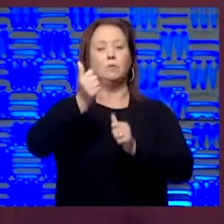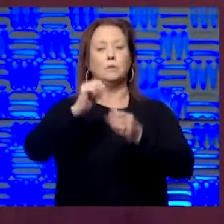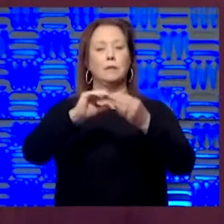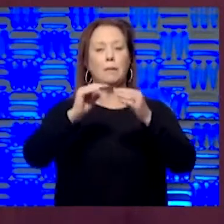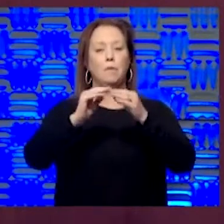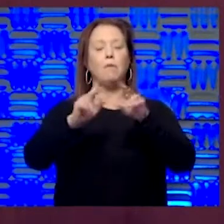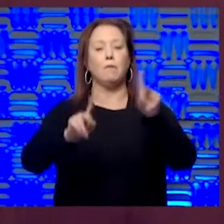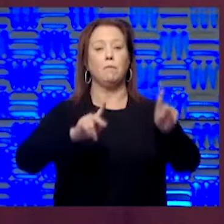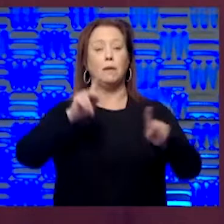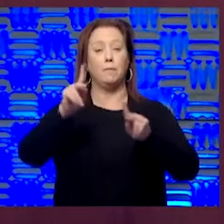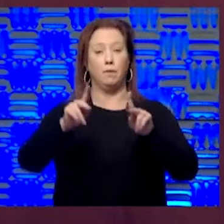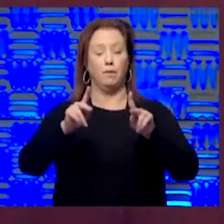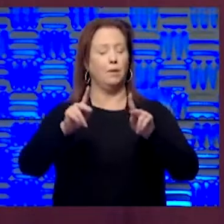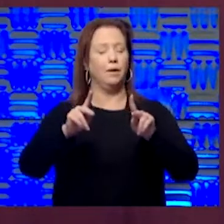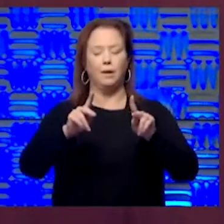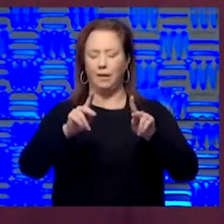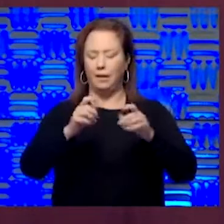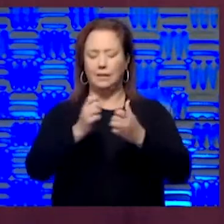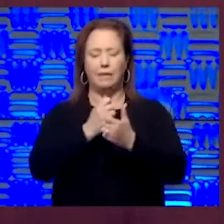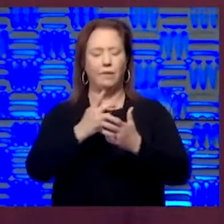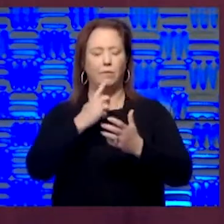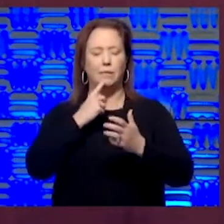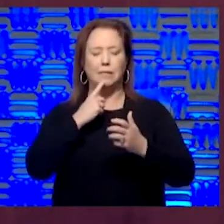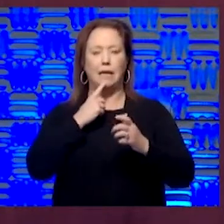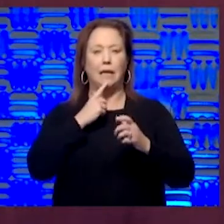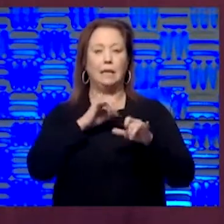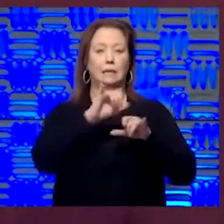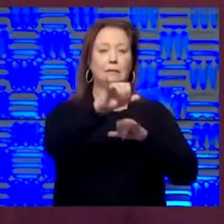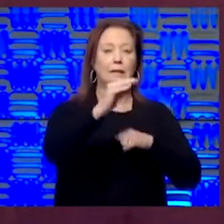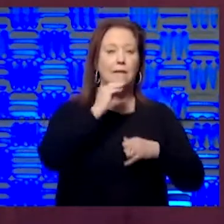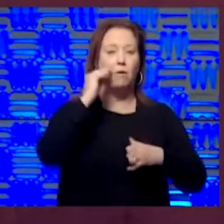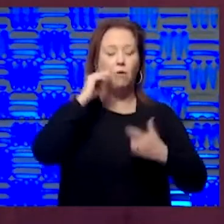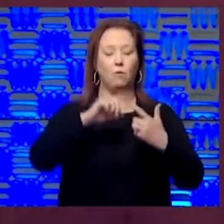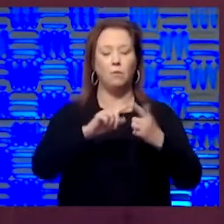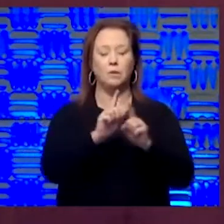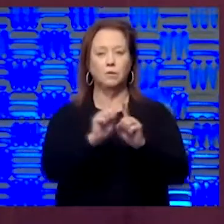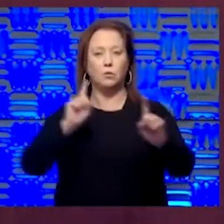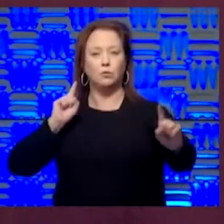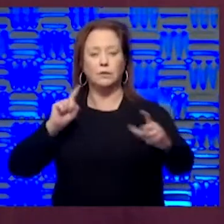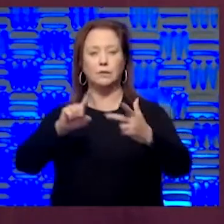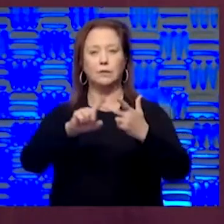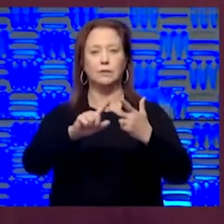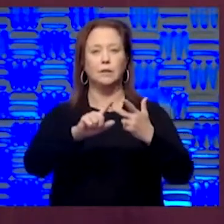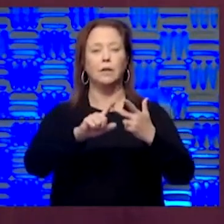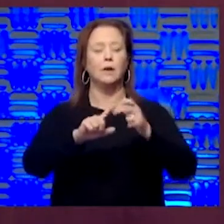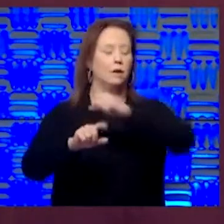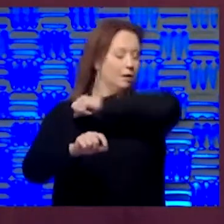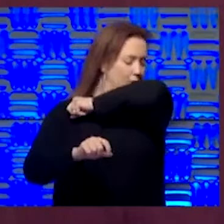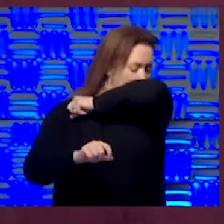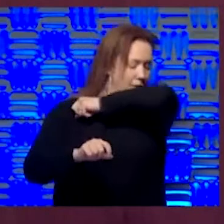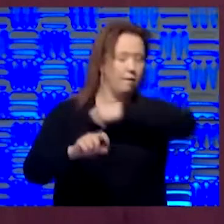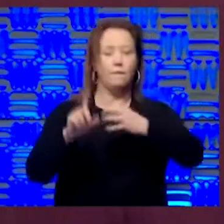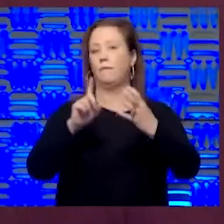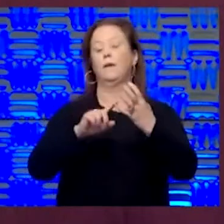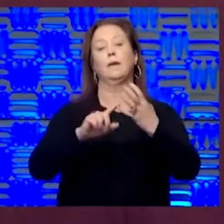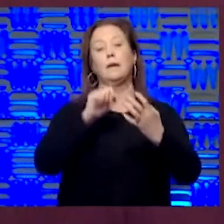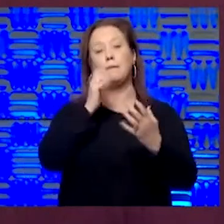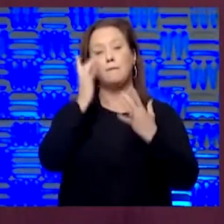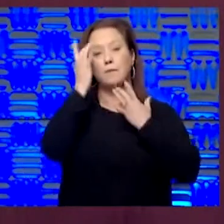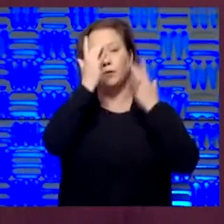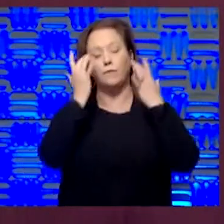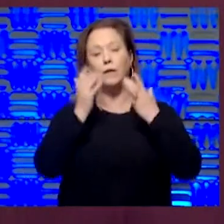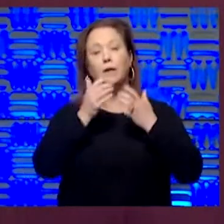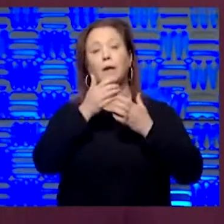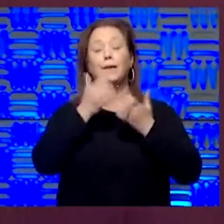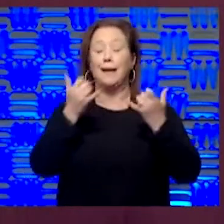been saying. It's shelter at home, 6 feet away, wash your hands, don't touch your face, cough into your elbow. Wear a